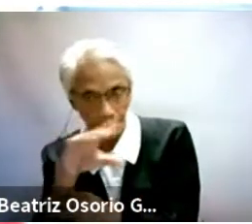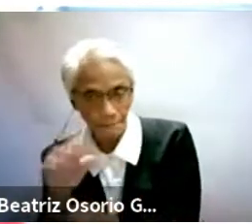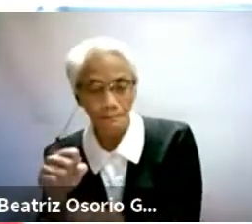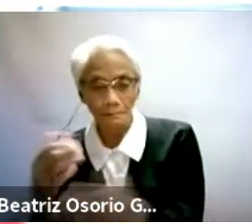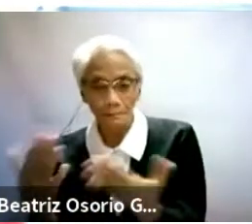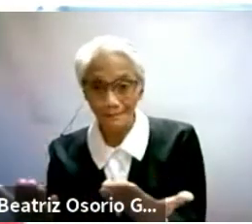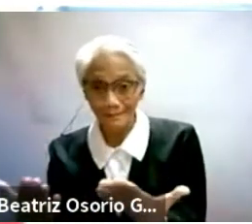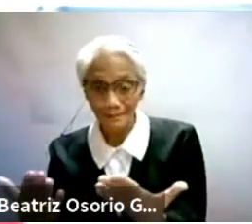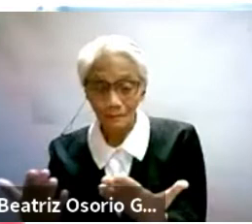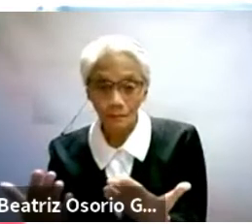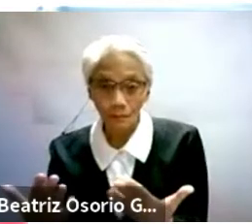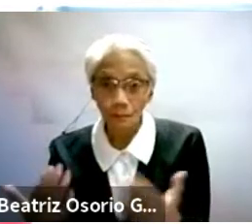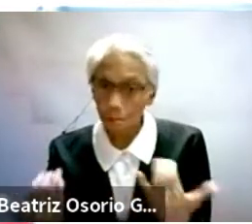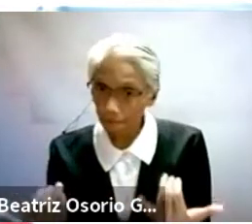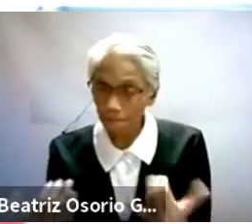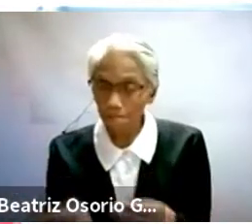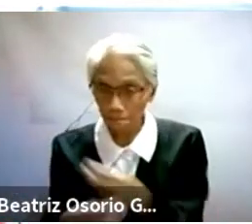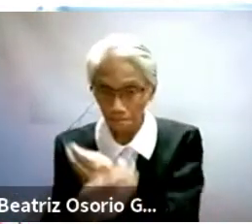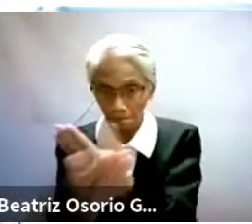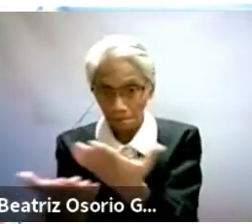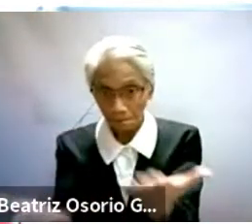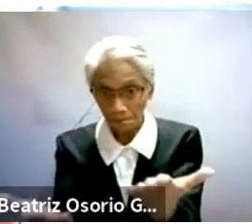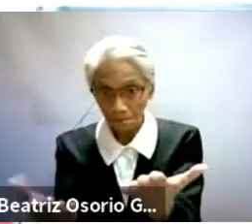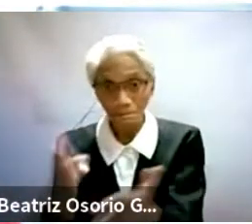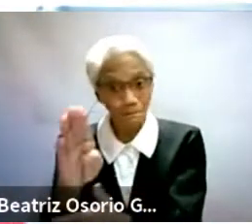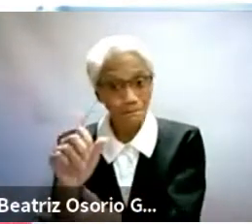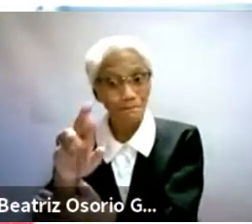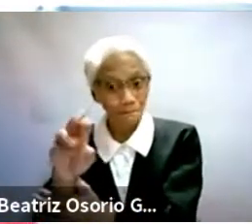I give the floor to Baroness Beeban Kidron?